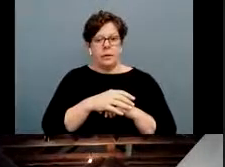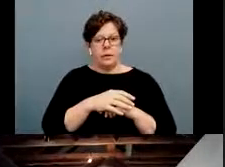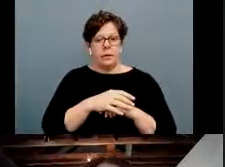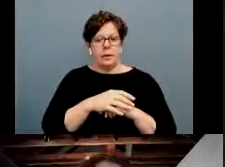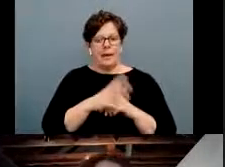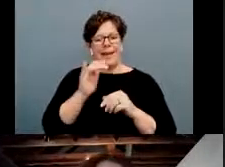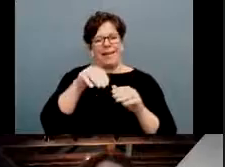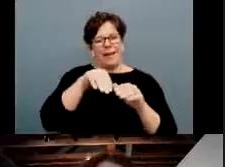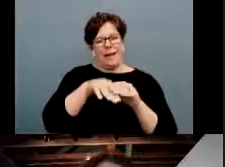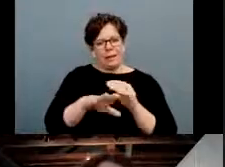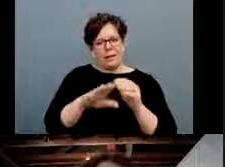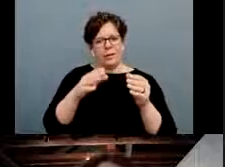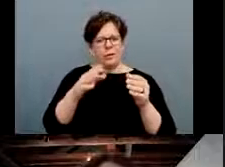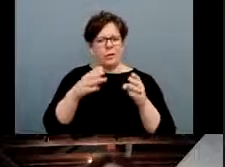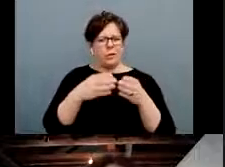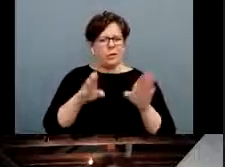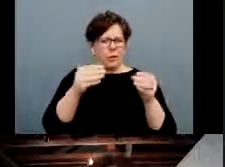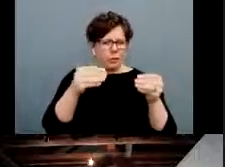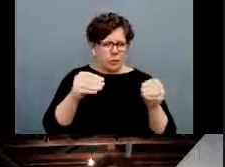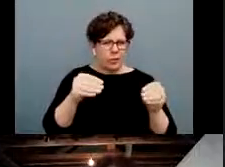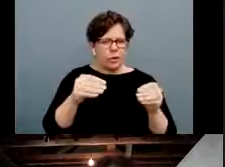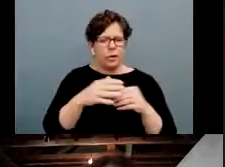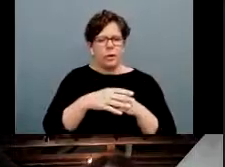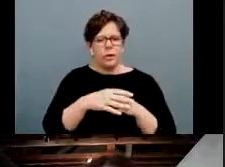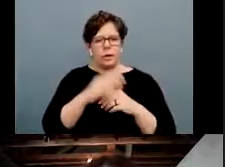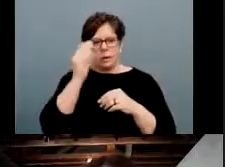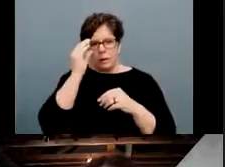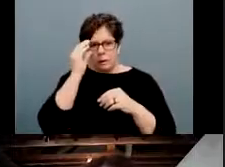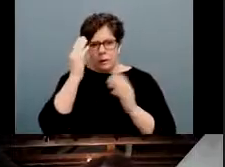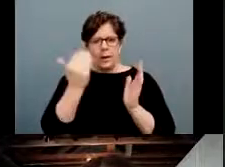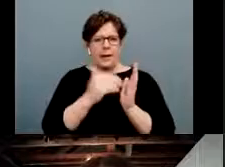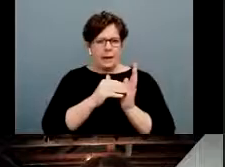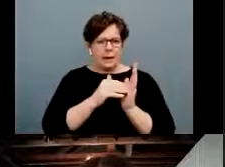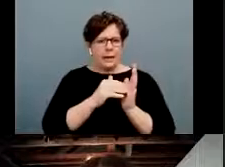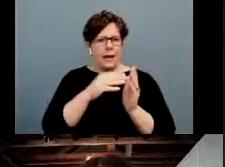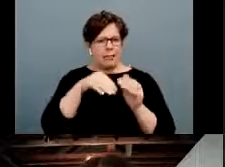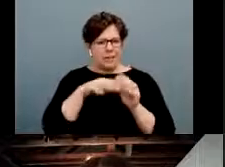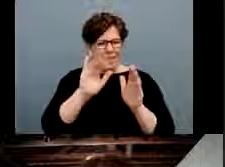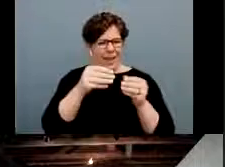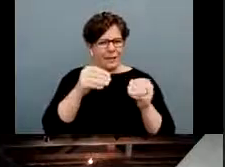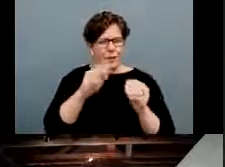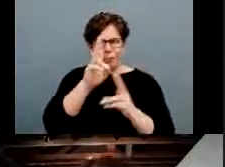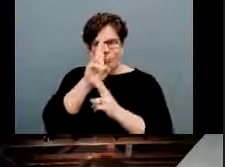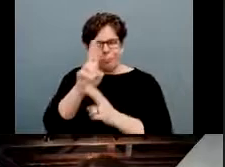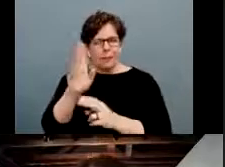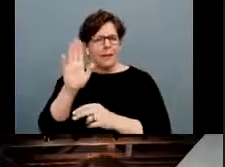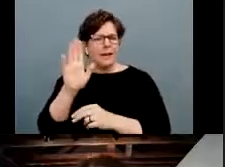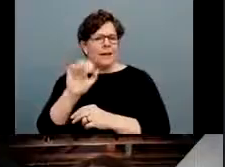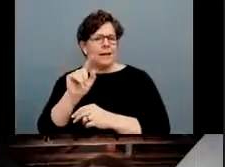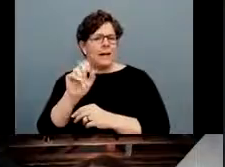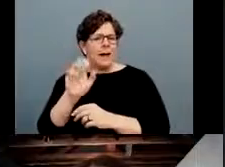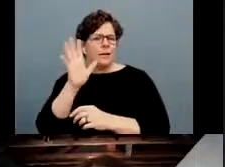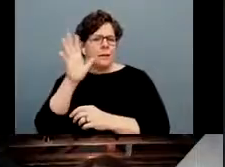store. So as mentioned, the general store is a nod to Castle's parents' store.